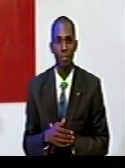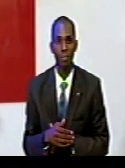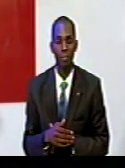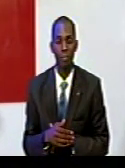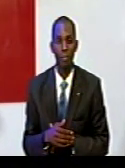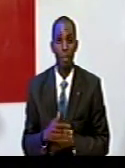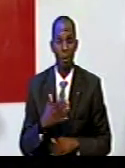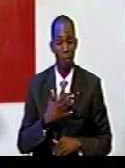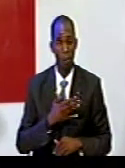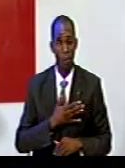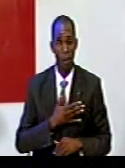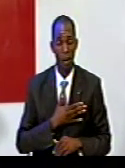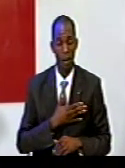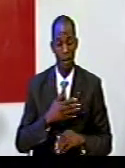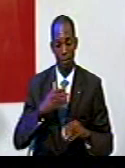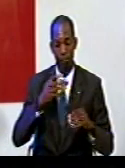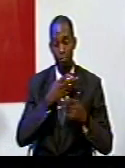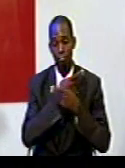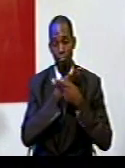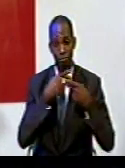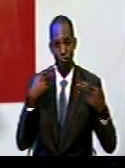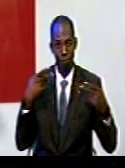Saturday evening.